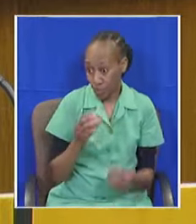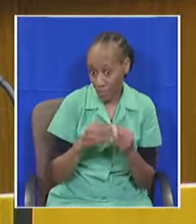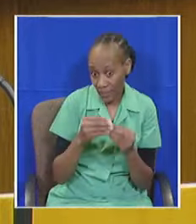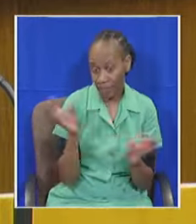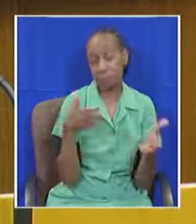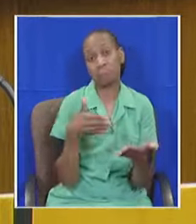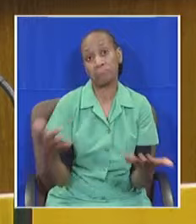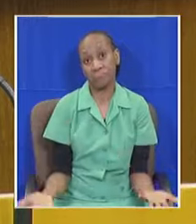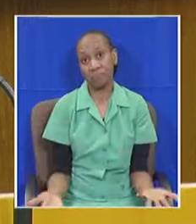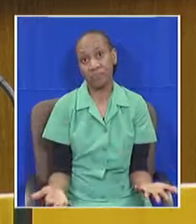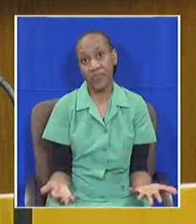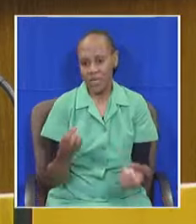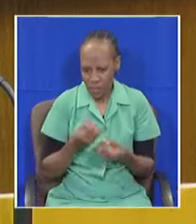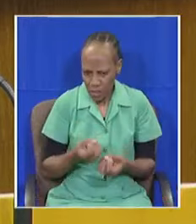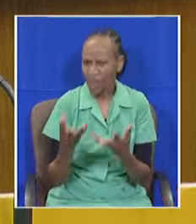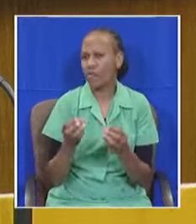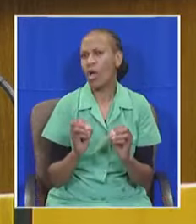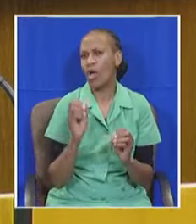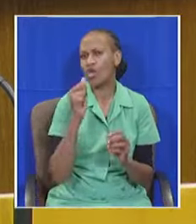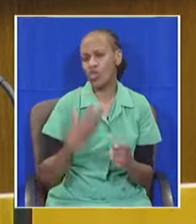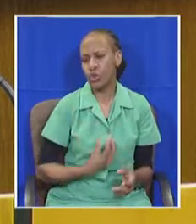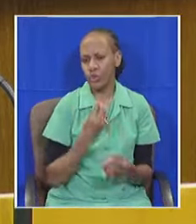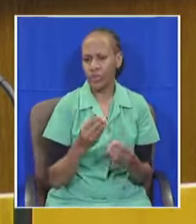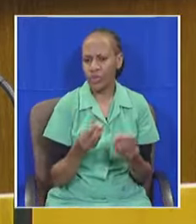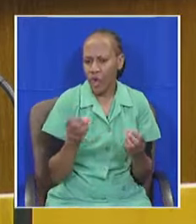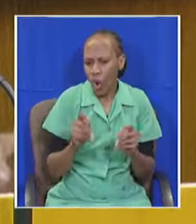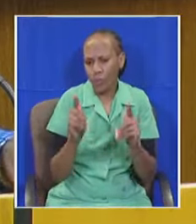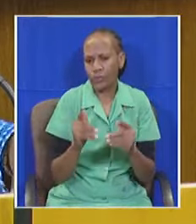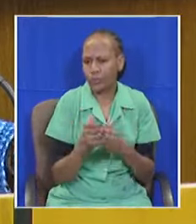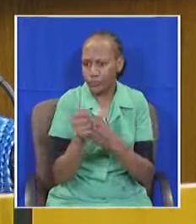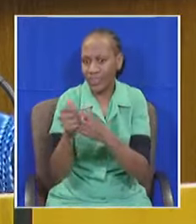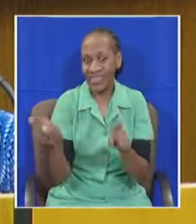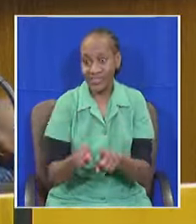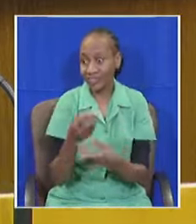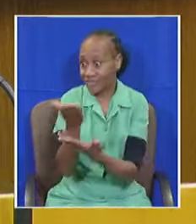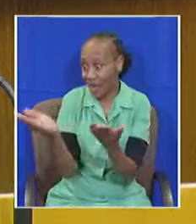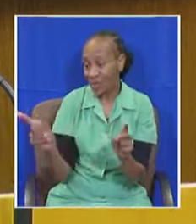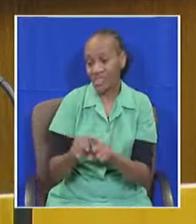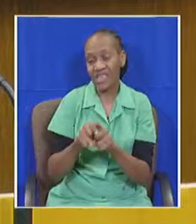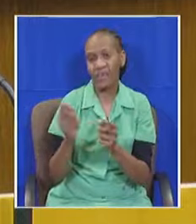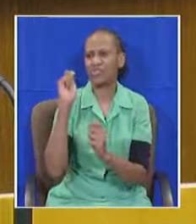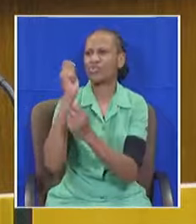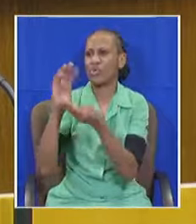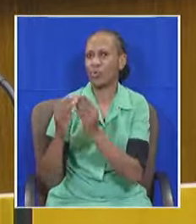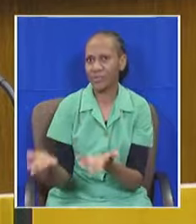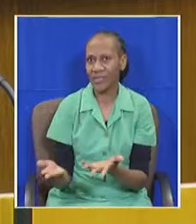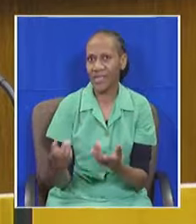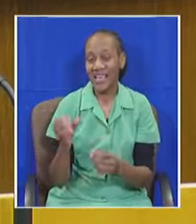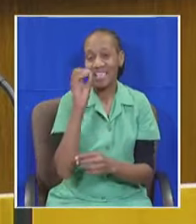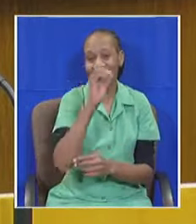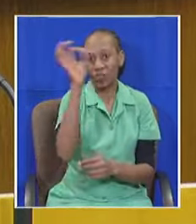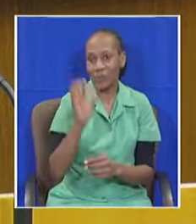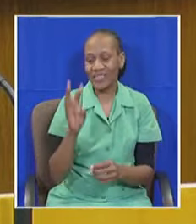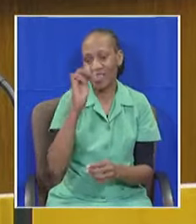even give them a chance to lead. The ANC benches are like a retirement village. They have got less than 0%